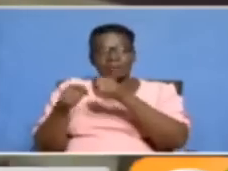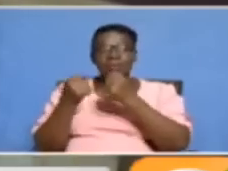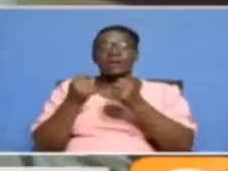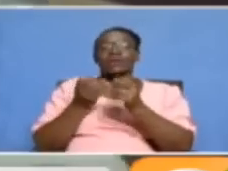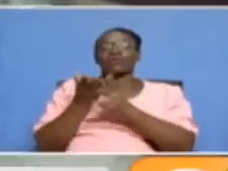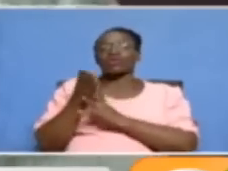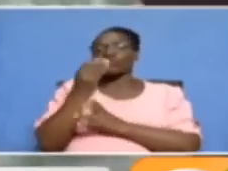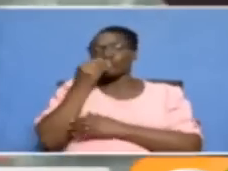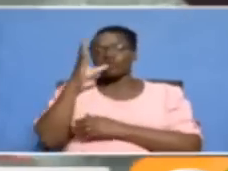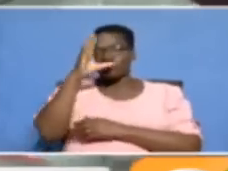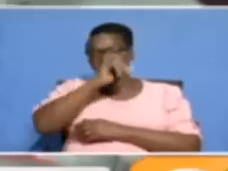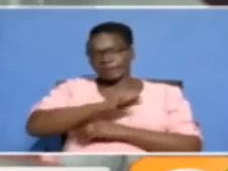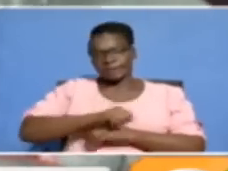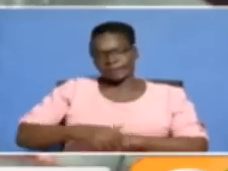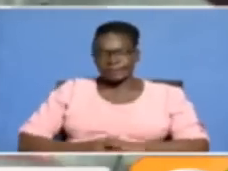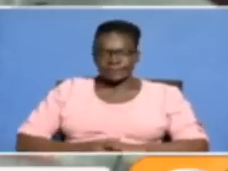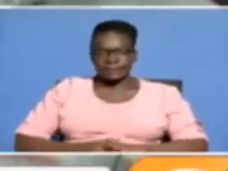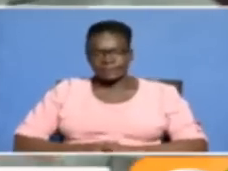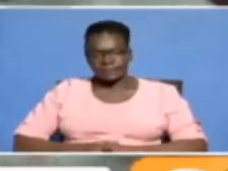of food.